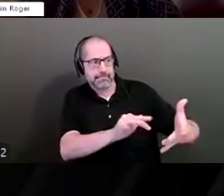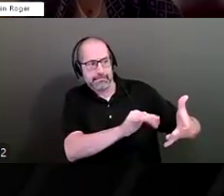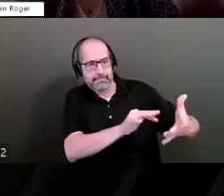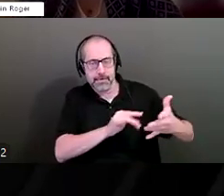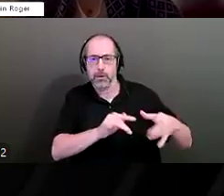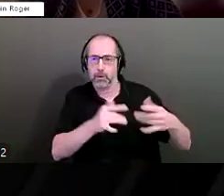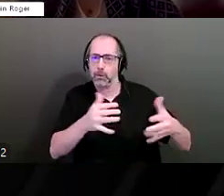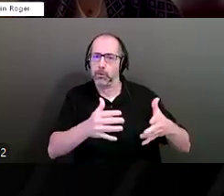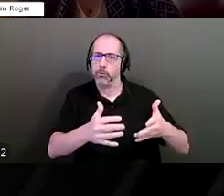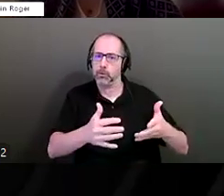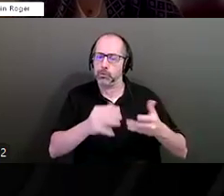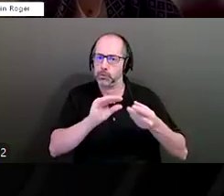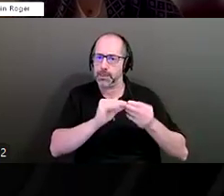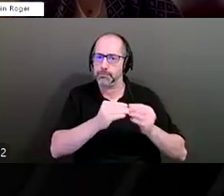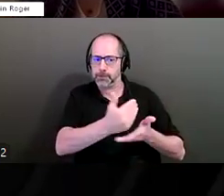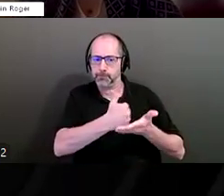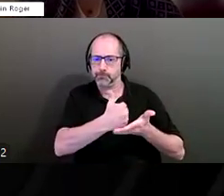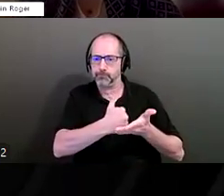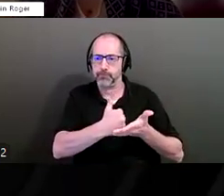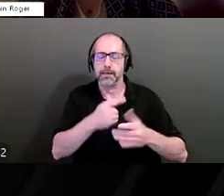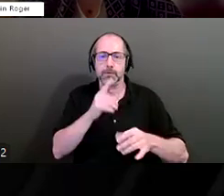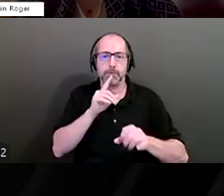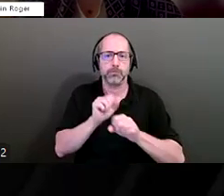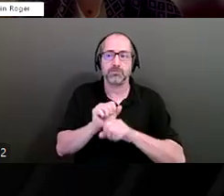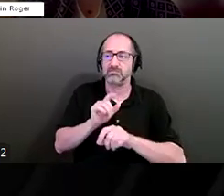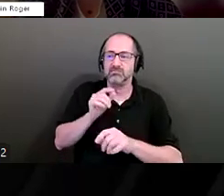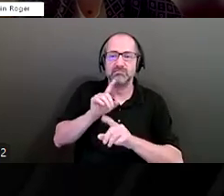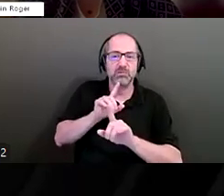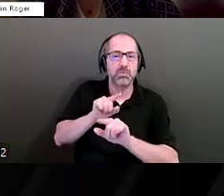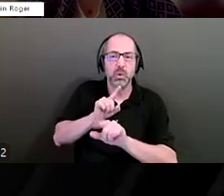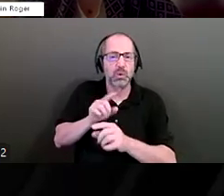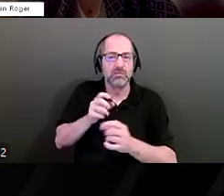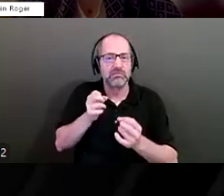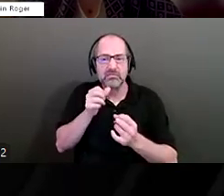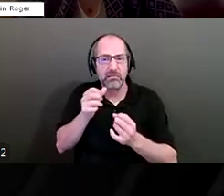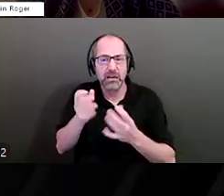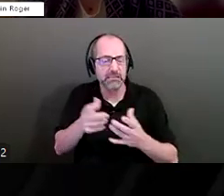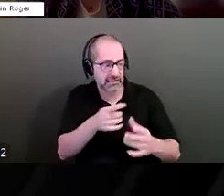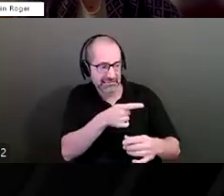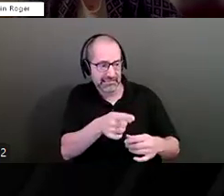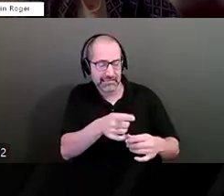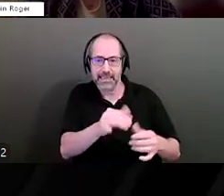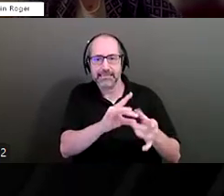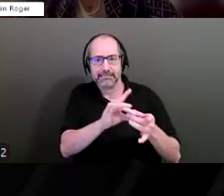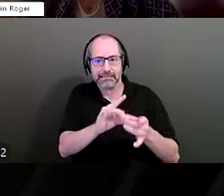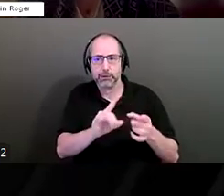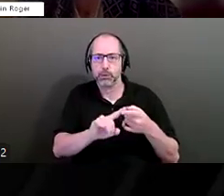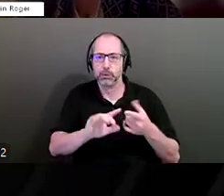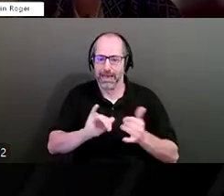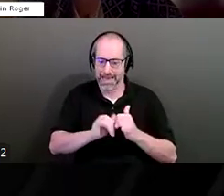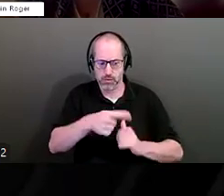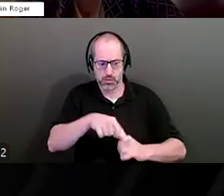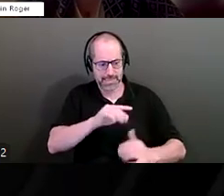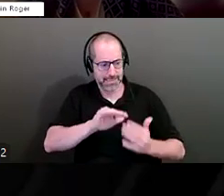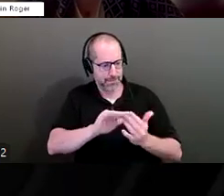So underreporting for sure is linked to how families, communities, and societies understand abuse